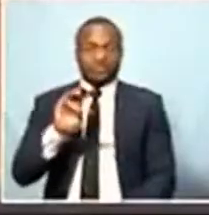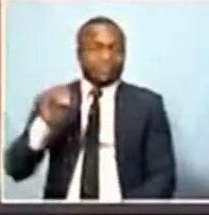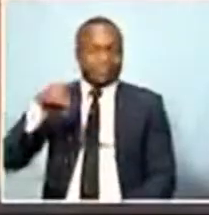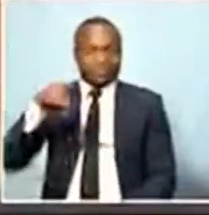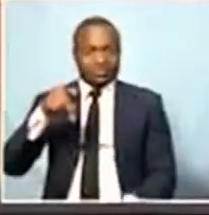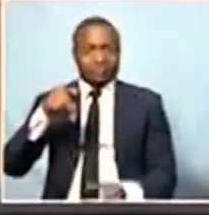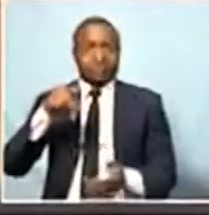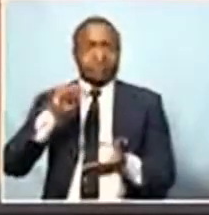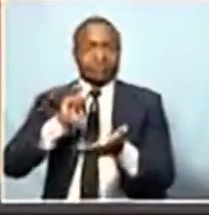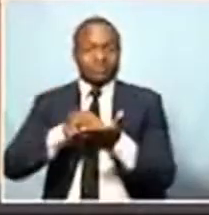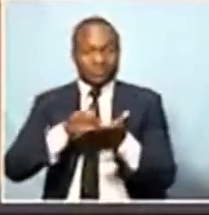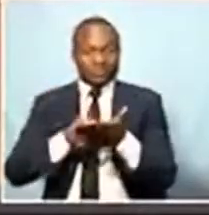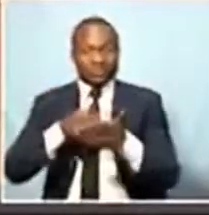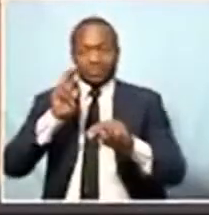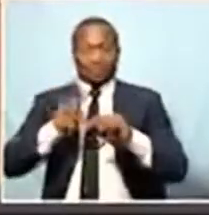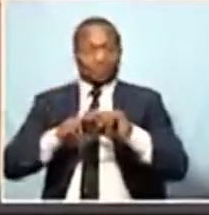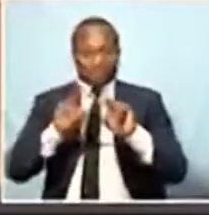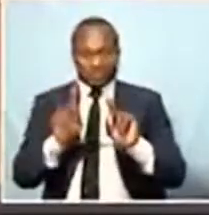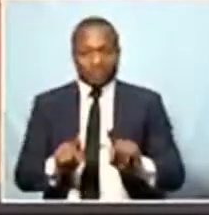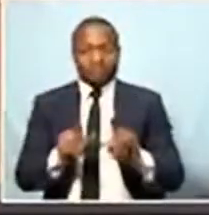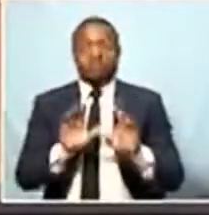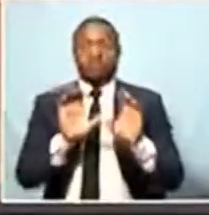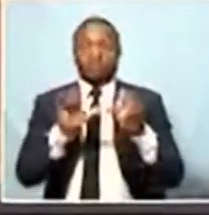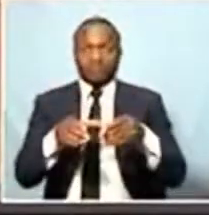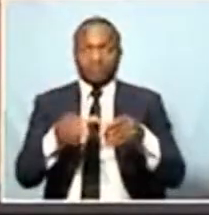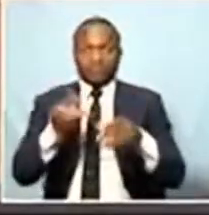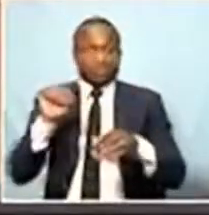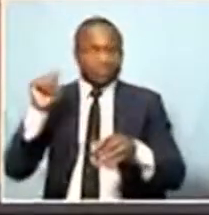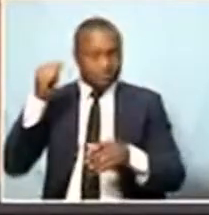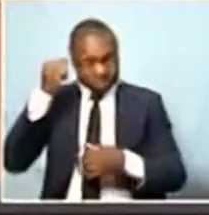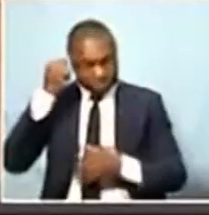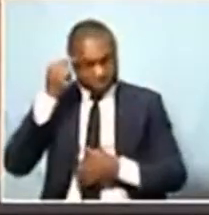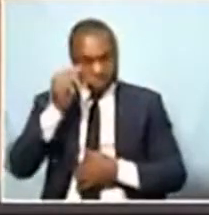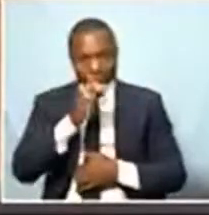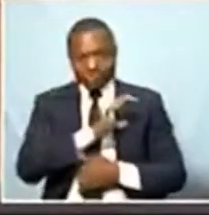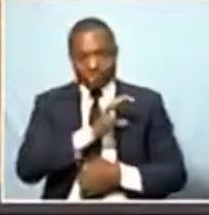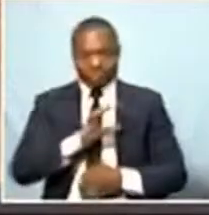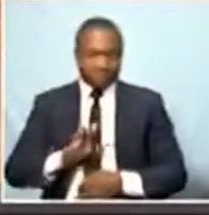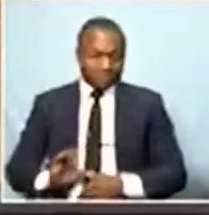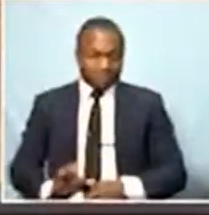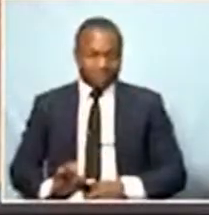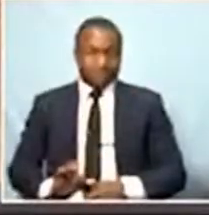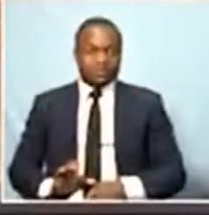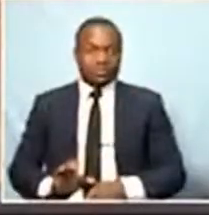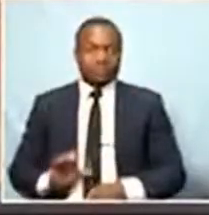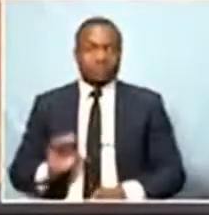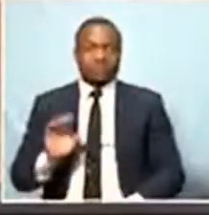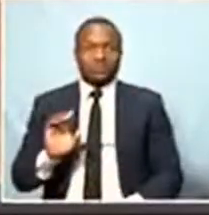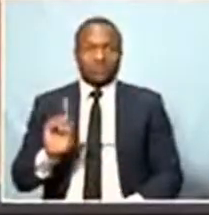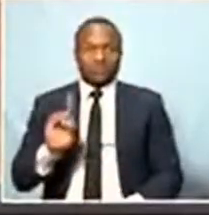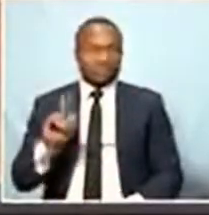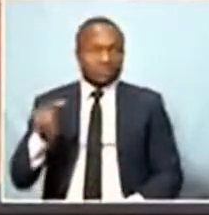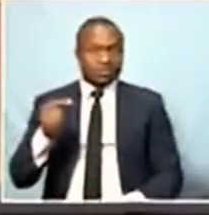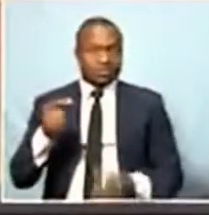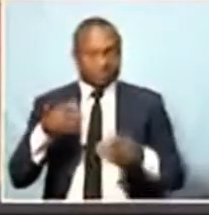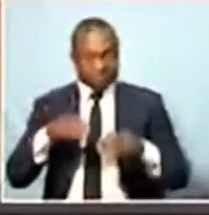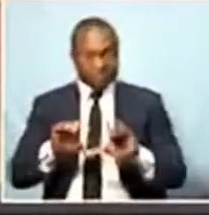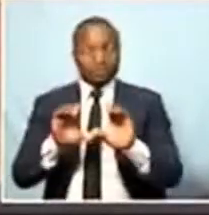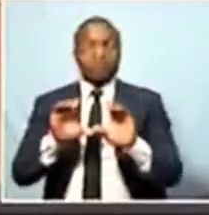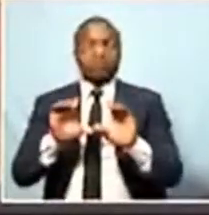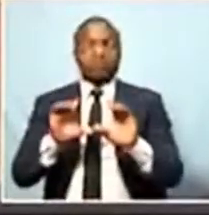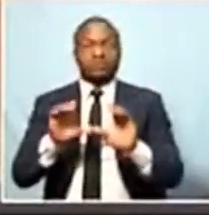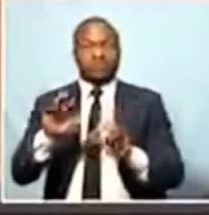Central and Chairman of the Committee on Parastatal Bodies. DG, you could proceed with your submission.